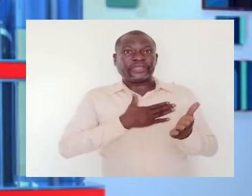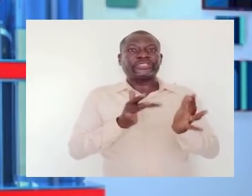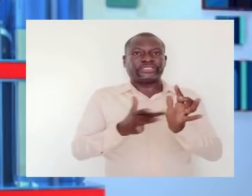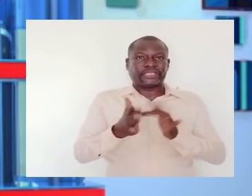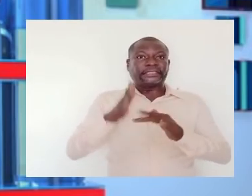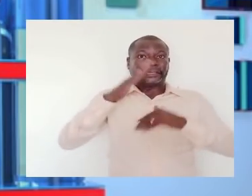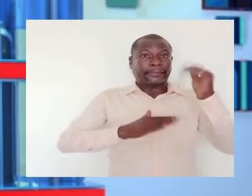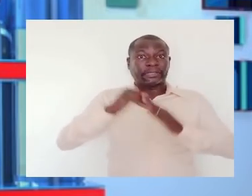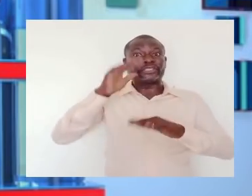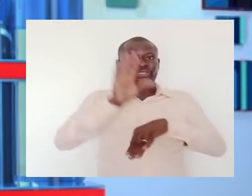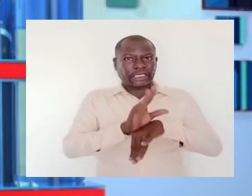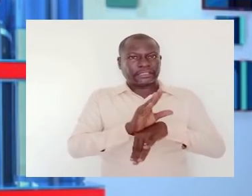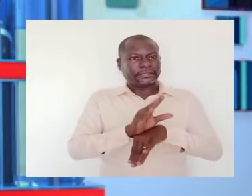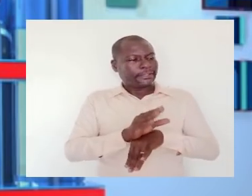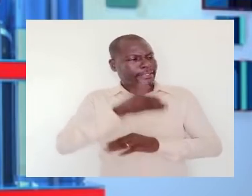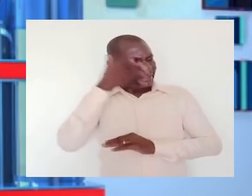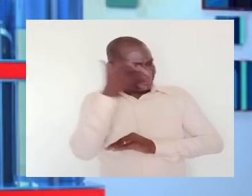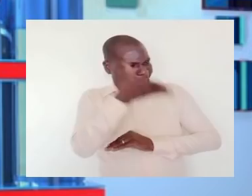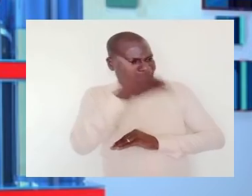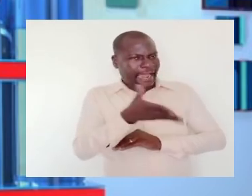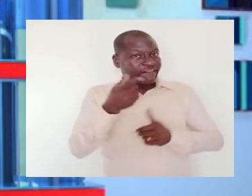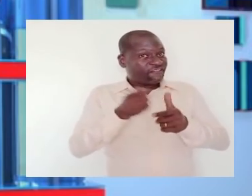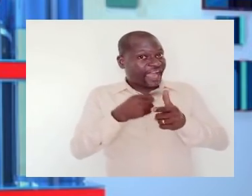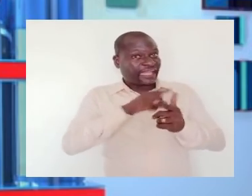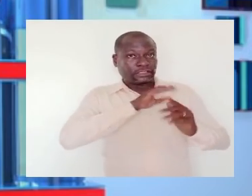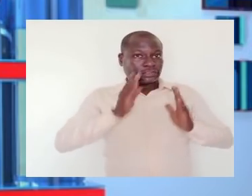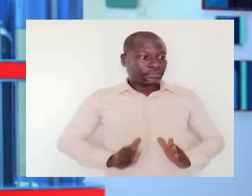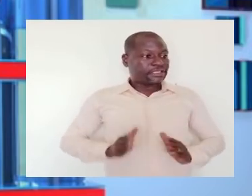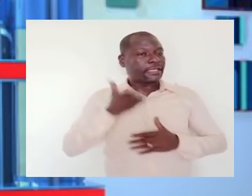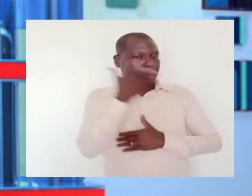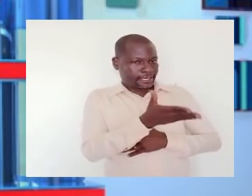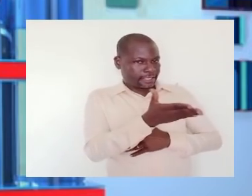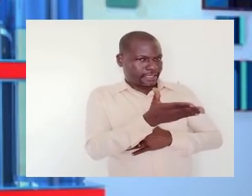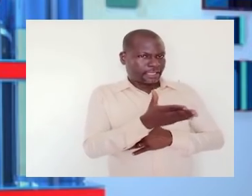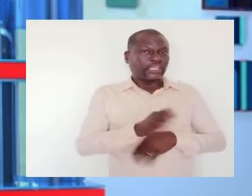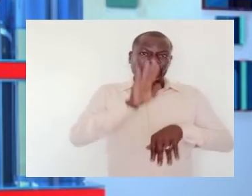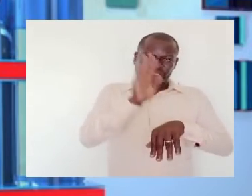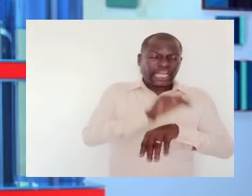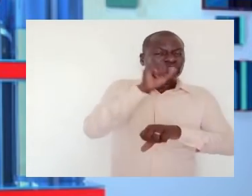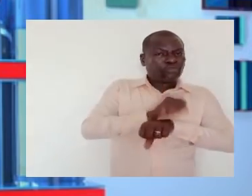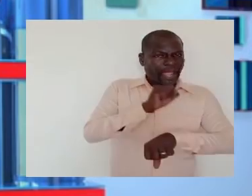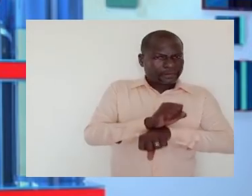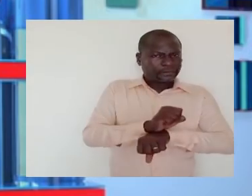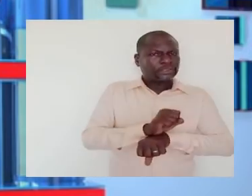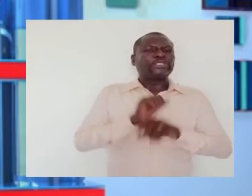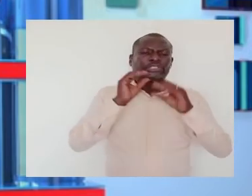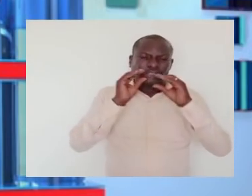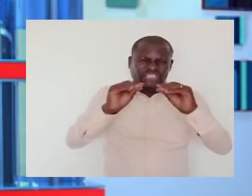no sa asore no mu ana edikanfo ni nyina na omo wo asore no adwuma ne